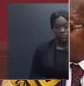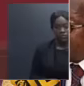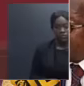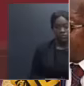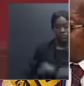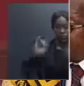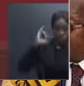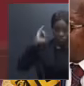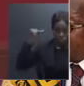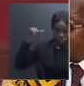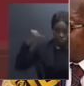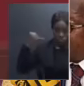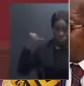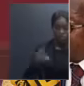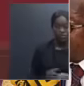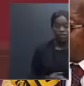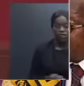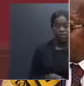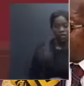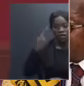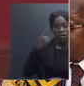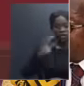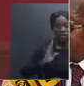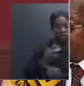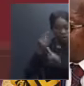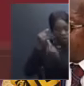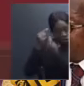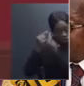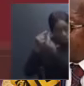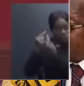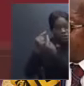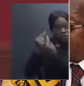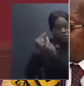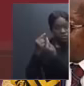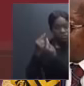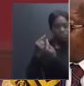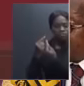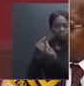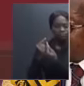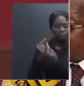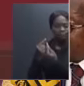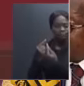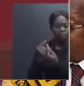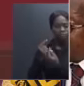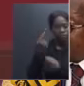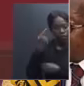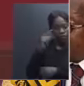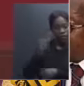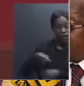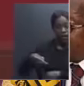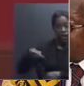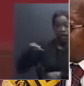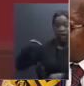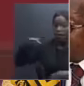justices for our consideration to be appointed to the Supreme Court.